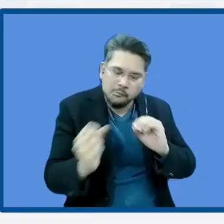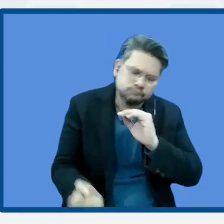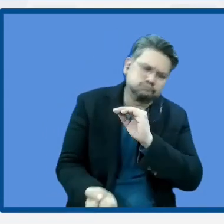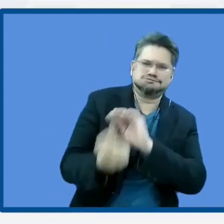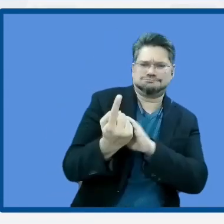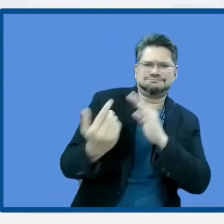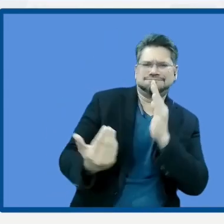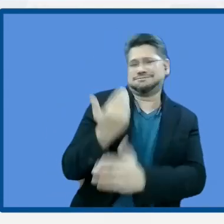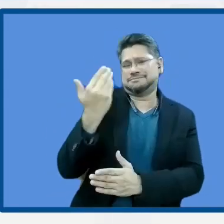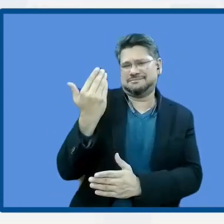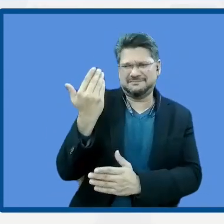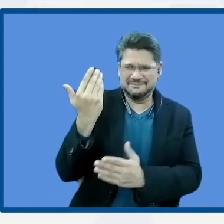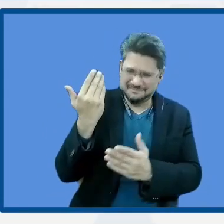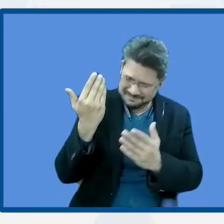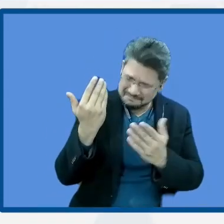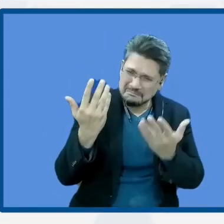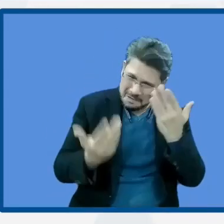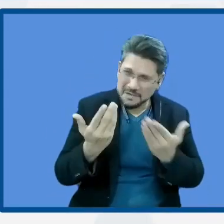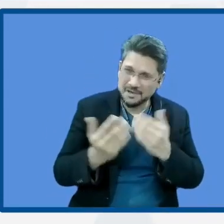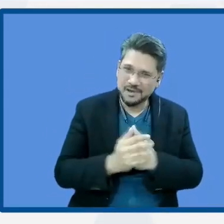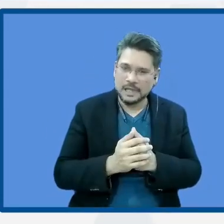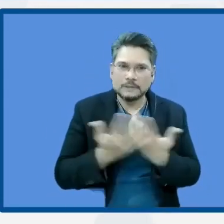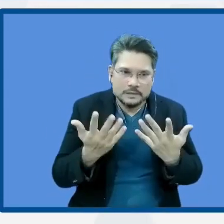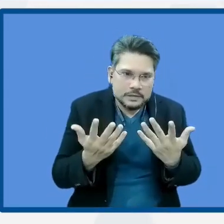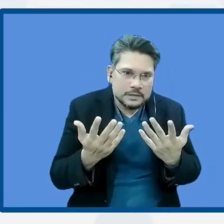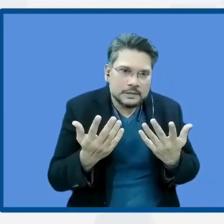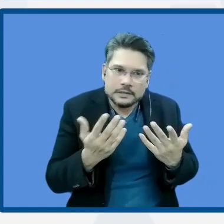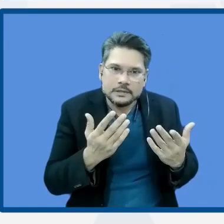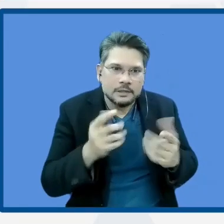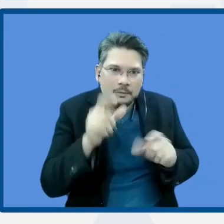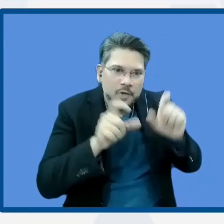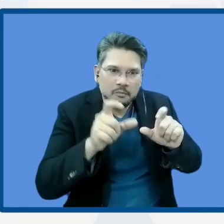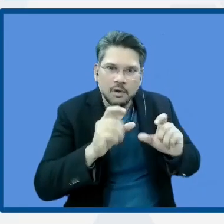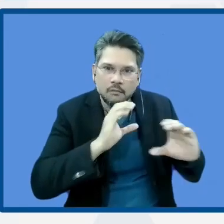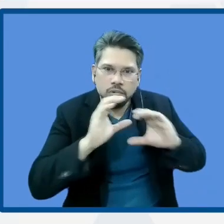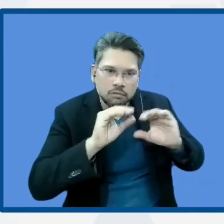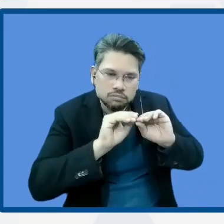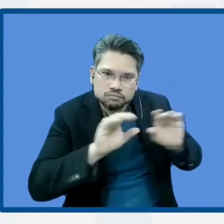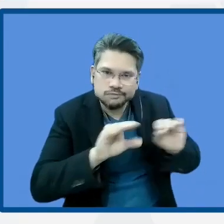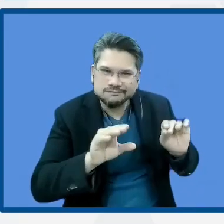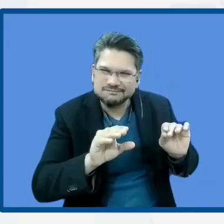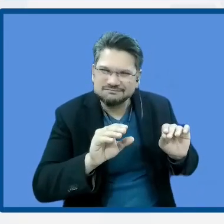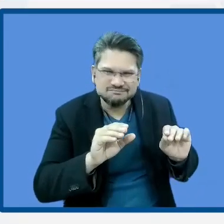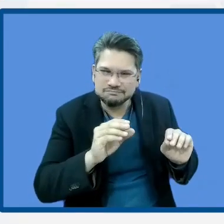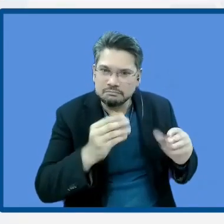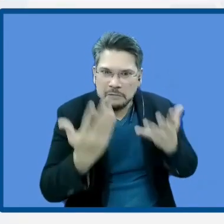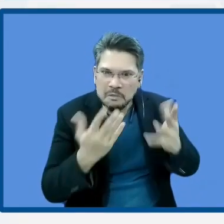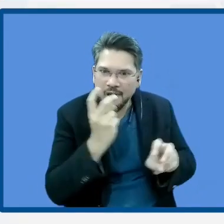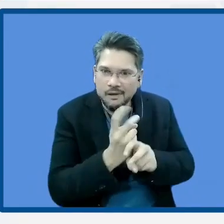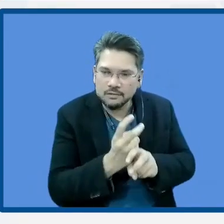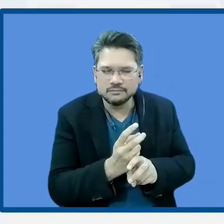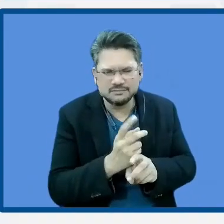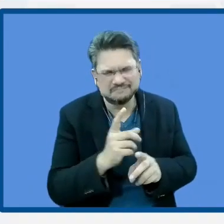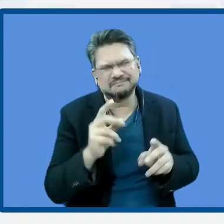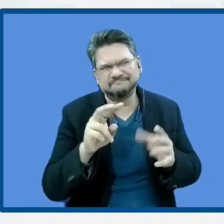sometimes this is difficult to communicate to people. So I believe that education is really essential. Thank